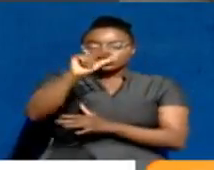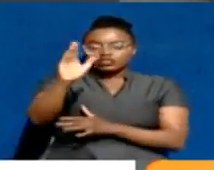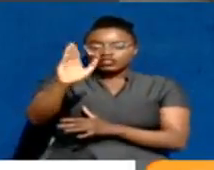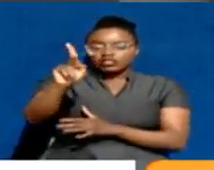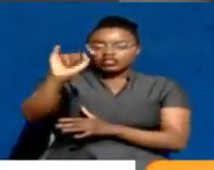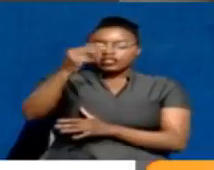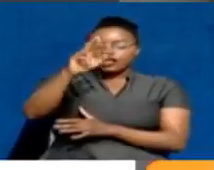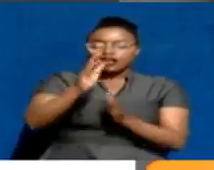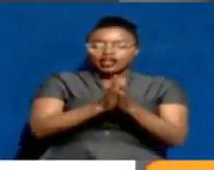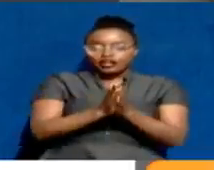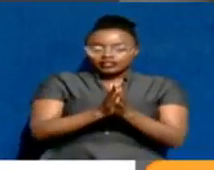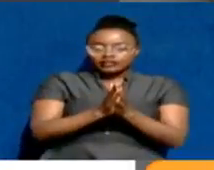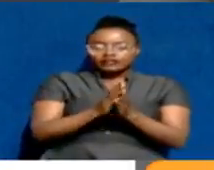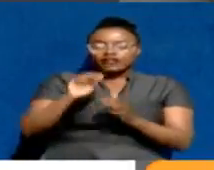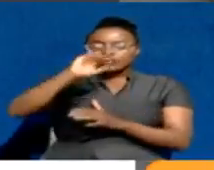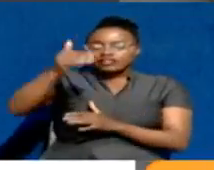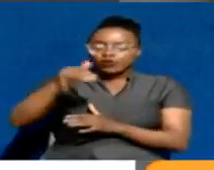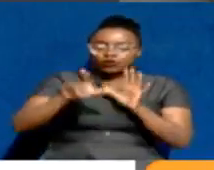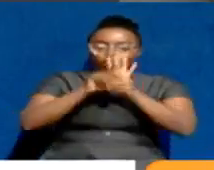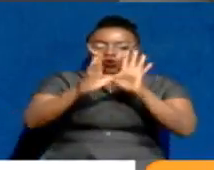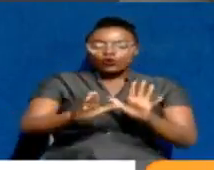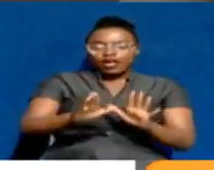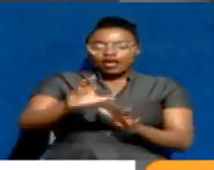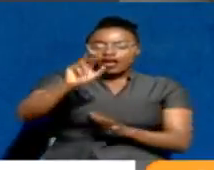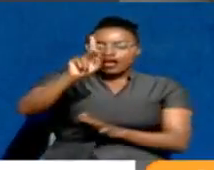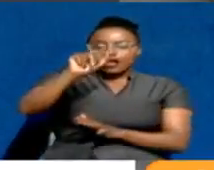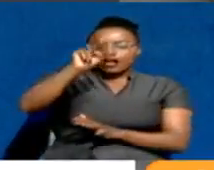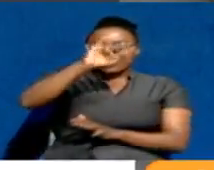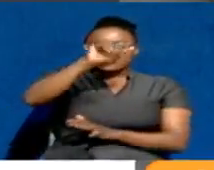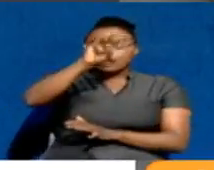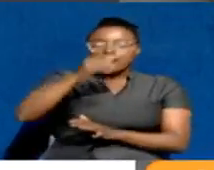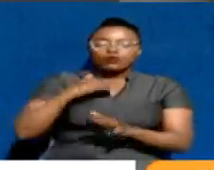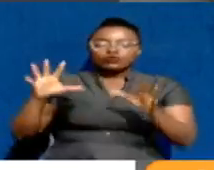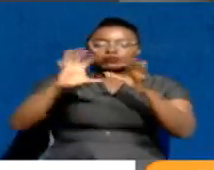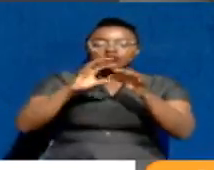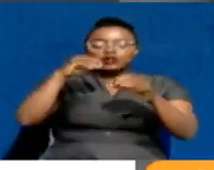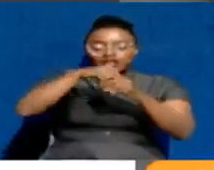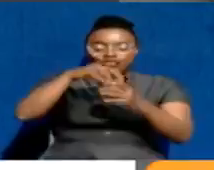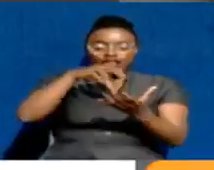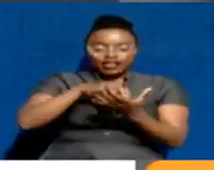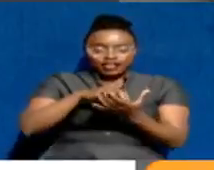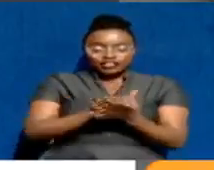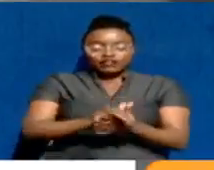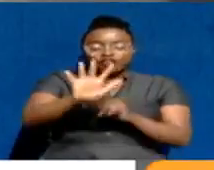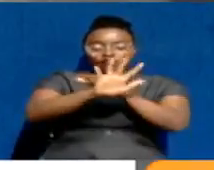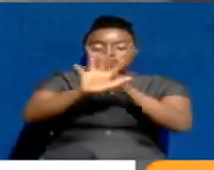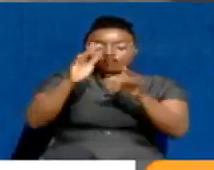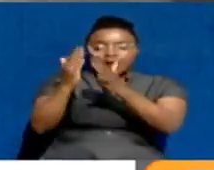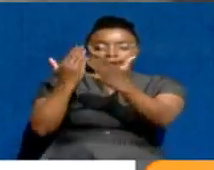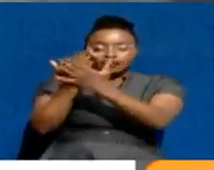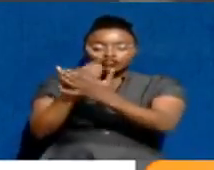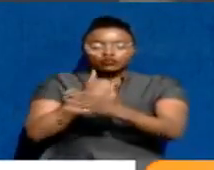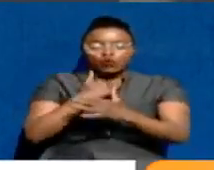Kihara Kariuki, and city lawyer Charles Kanjama, who seeks to be enjoined in the case. The 5 applications